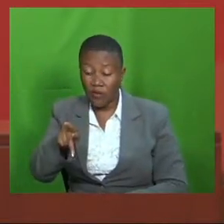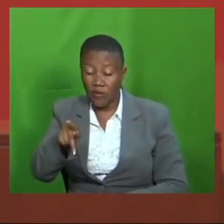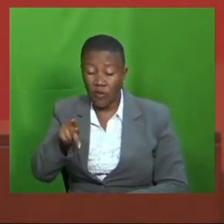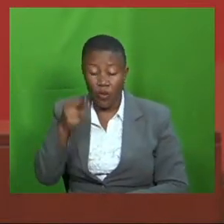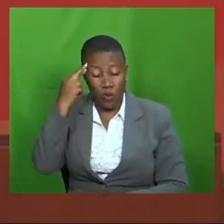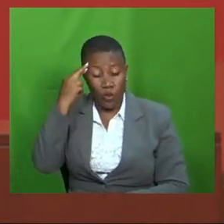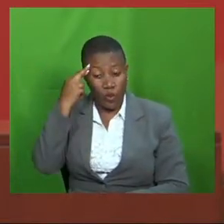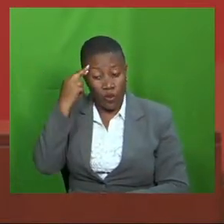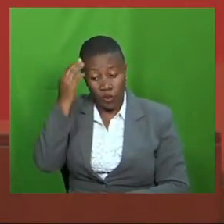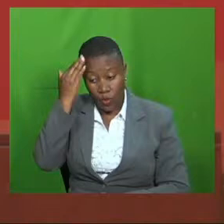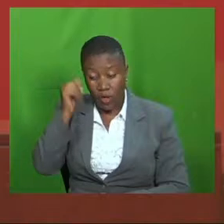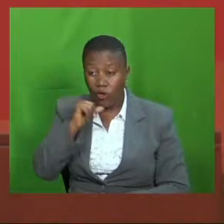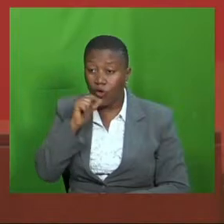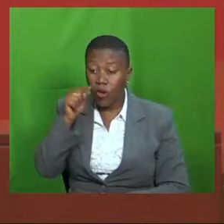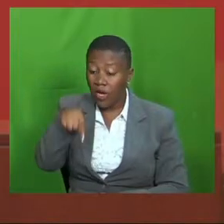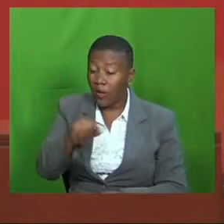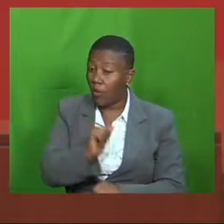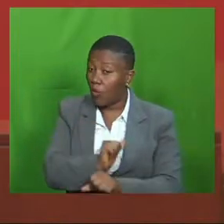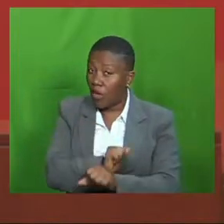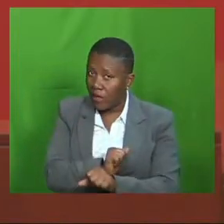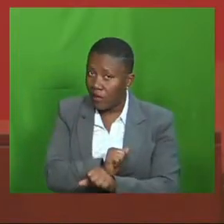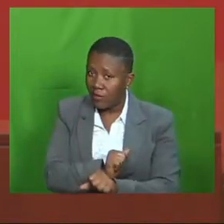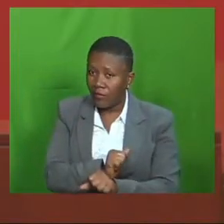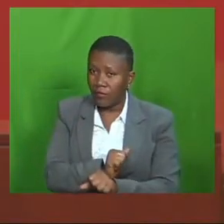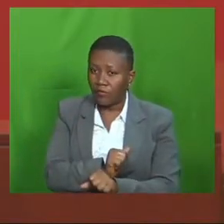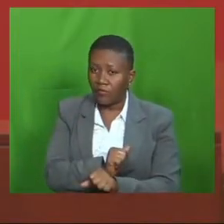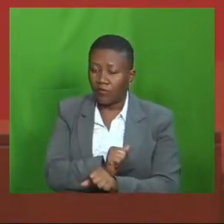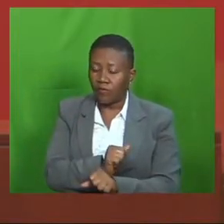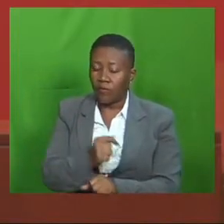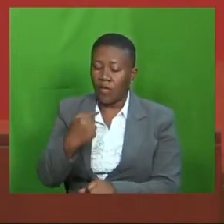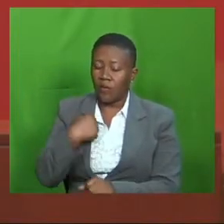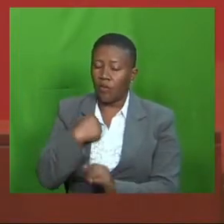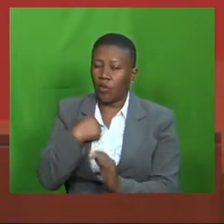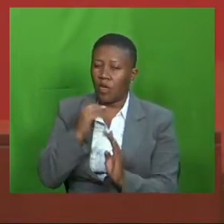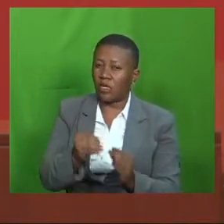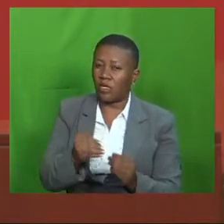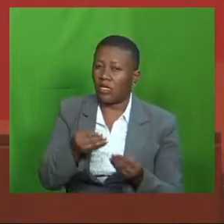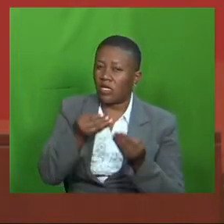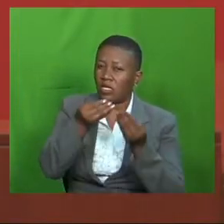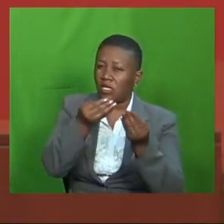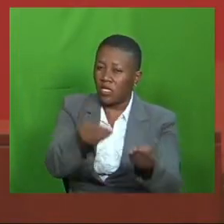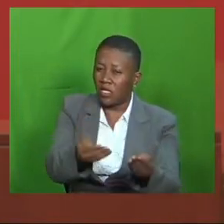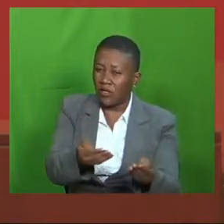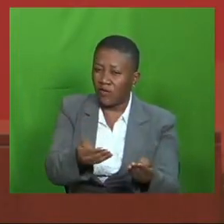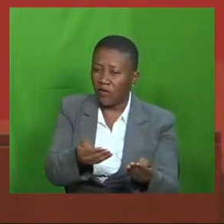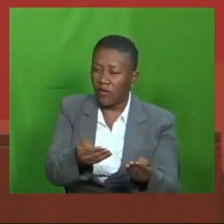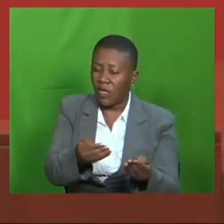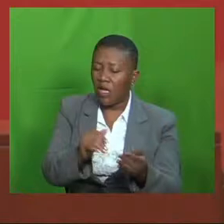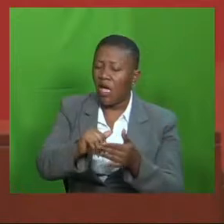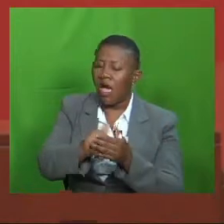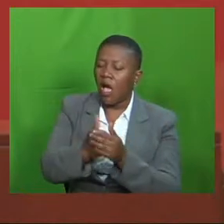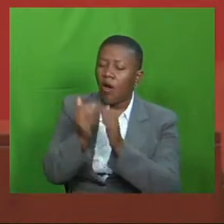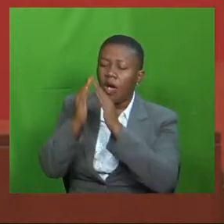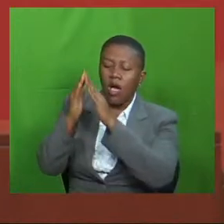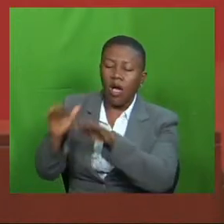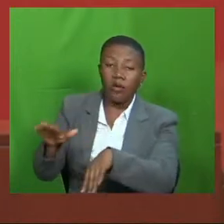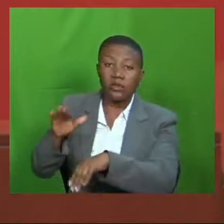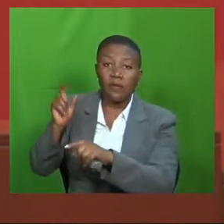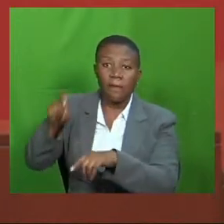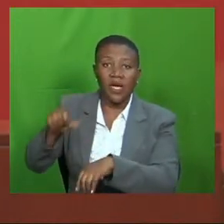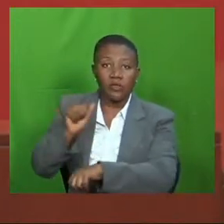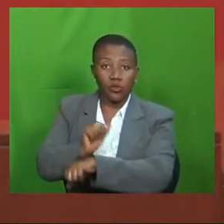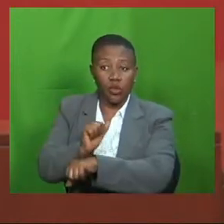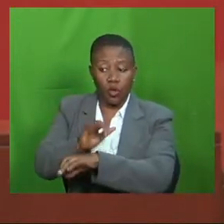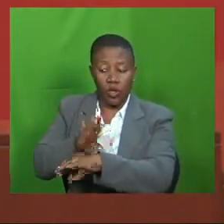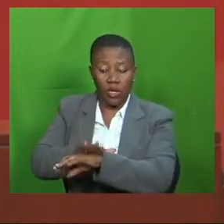of absence from Parliament, I provided a context on how the House ought to proceed on the matter